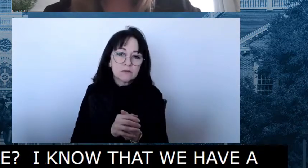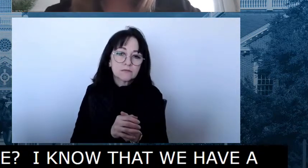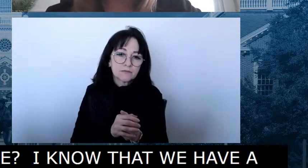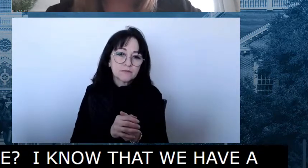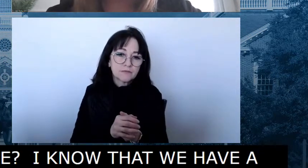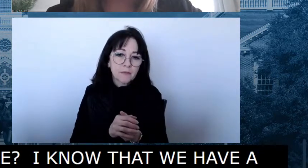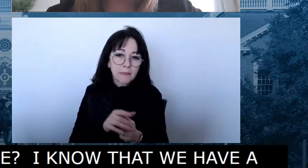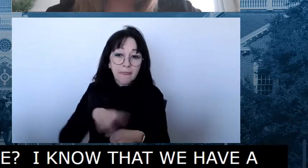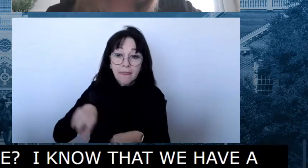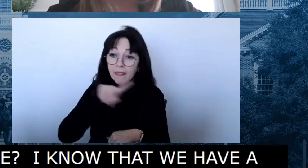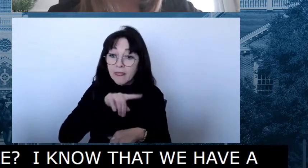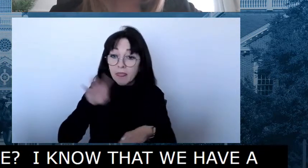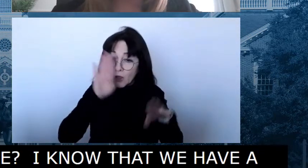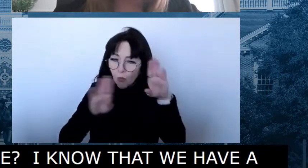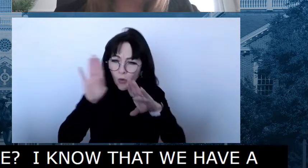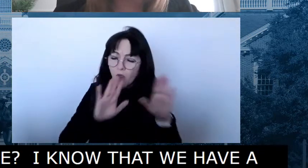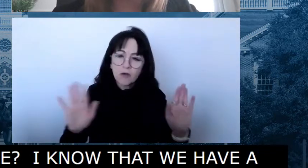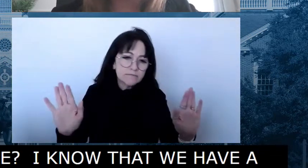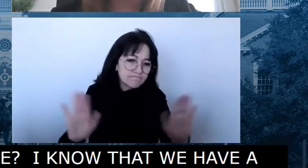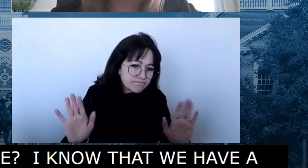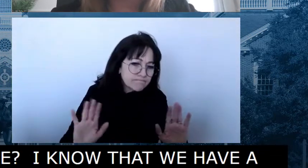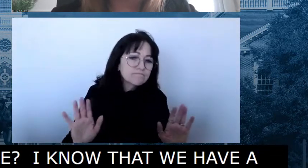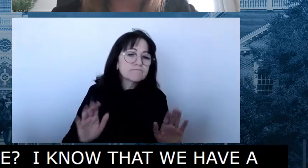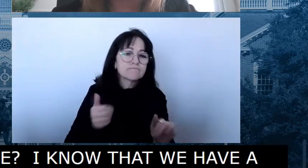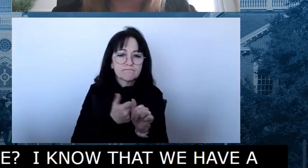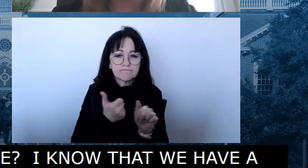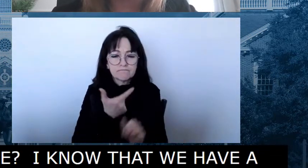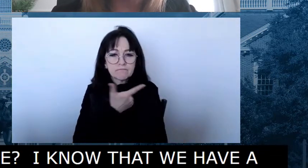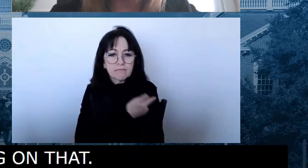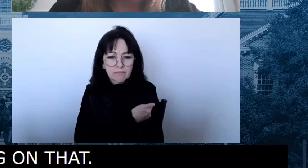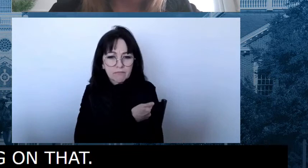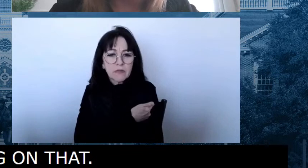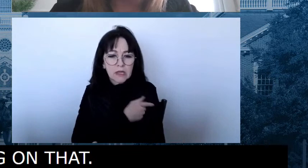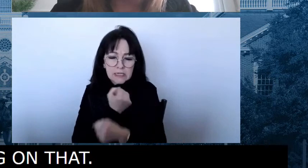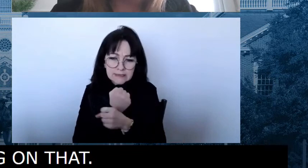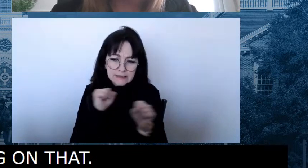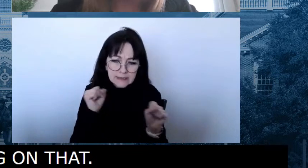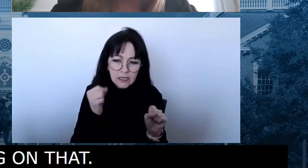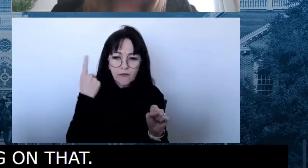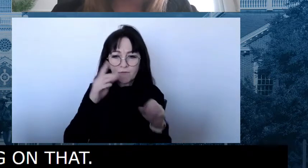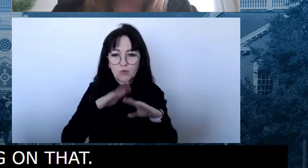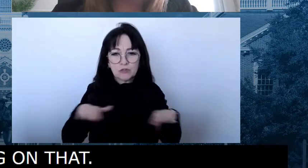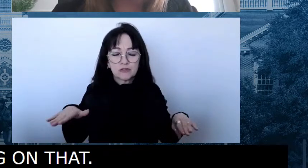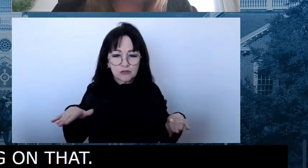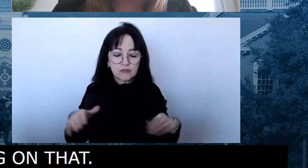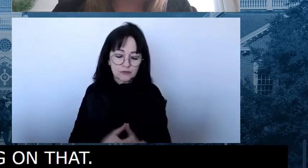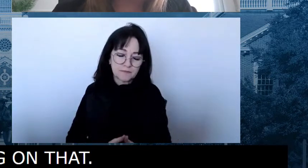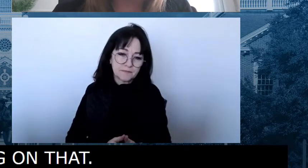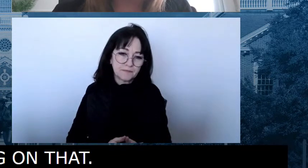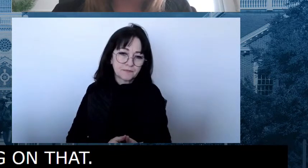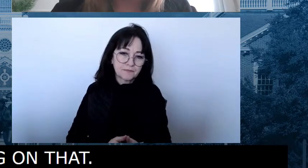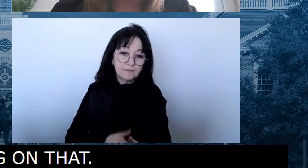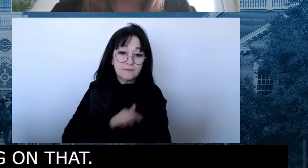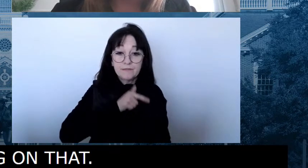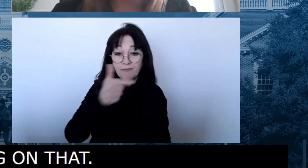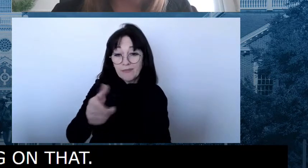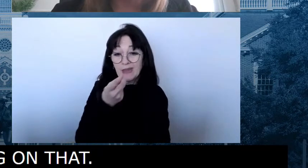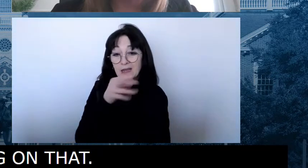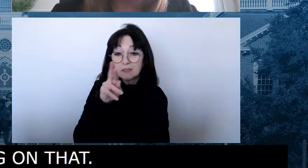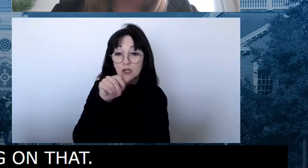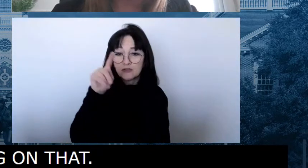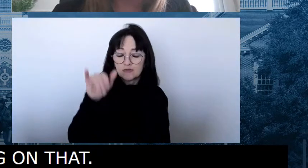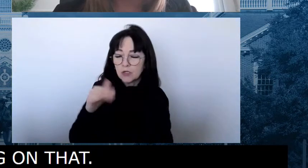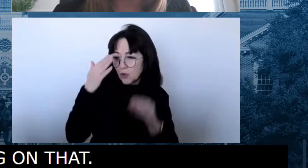We're taking a kind of a multifaceted approach, if you will. We know that people trust their